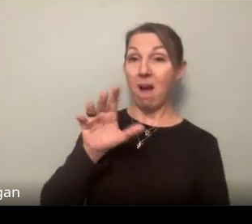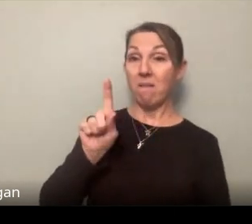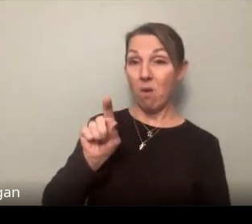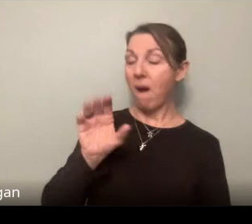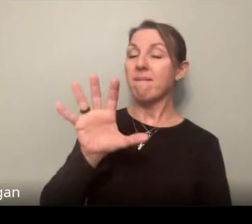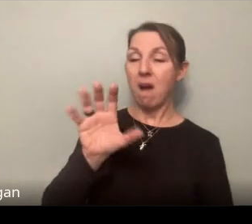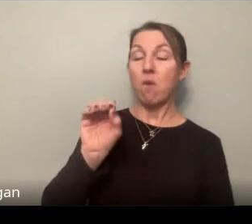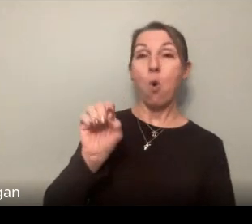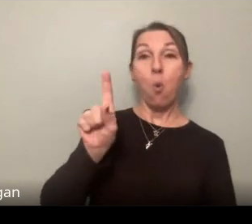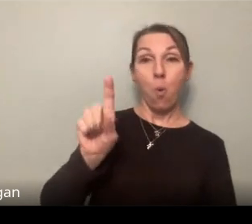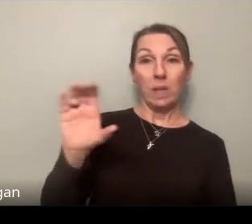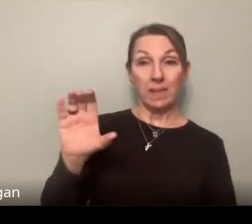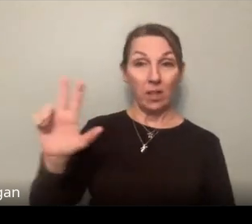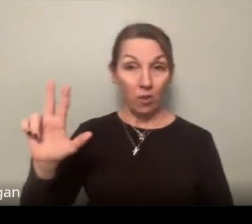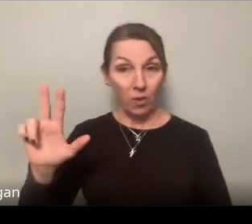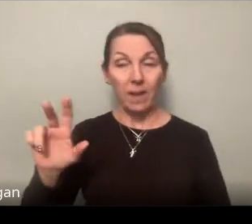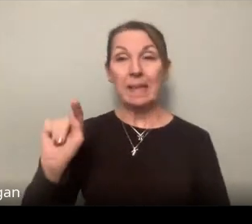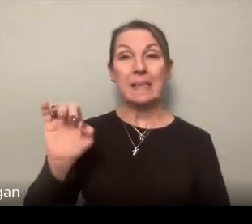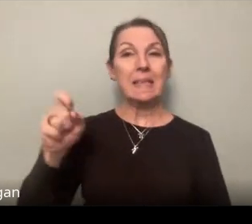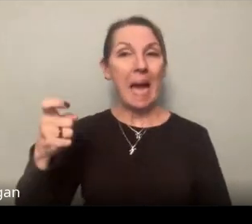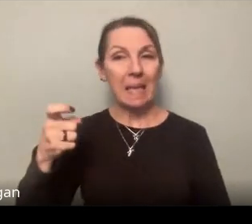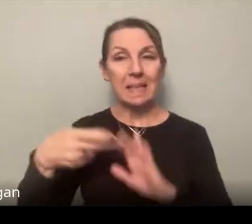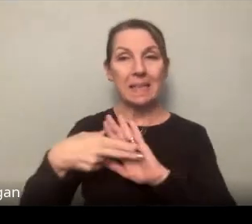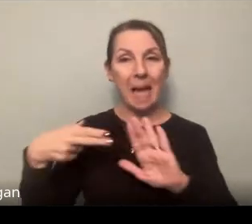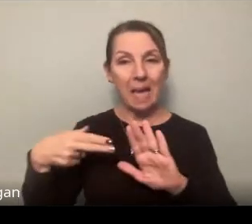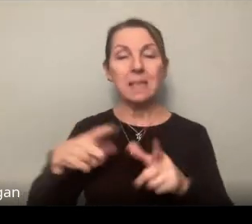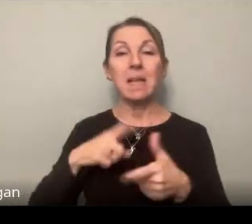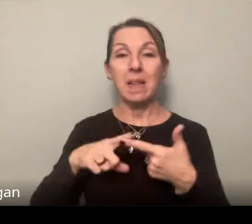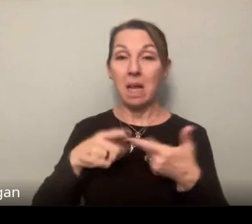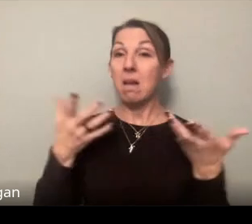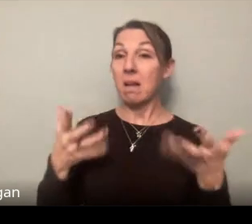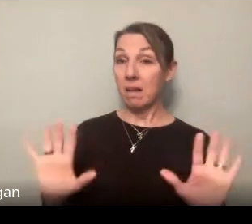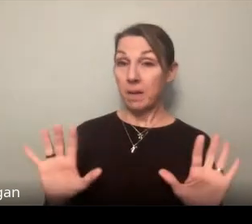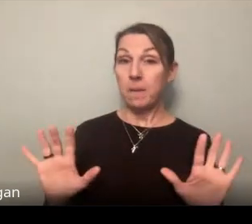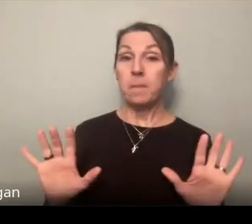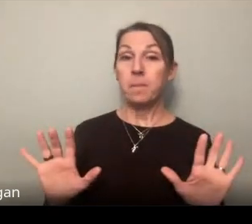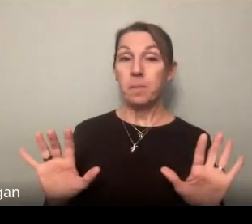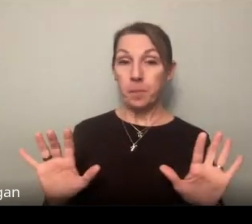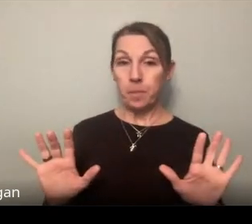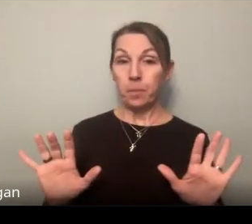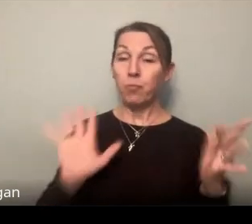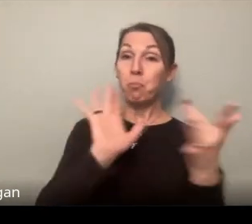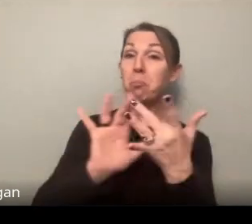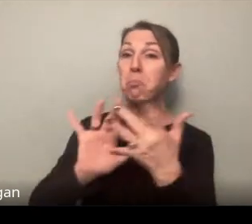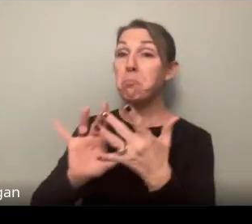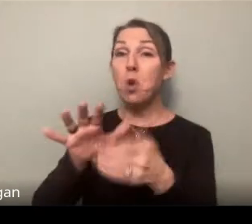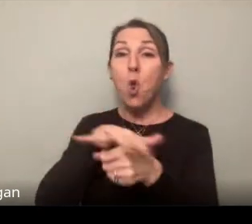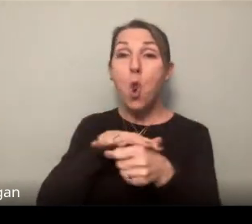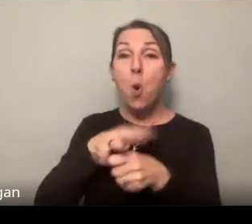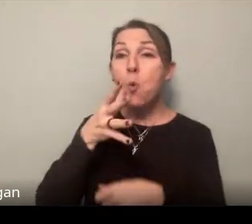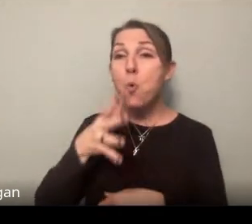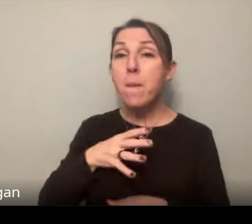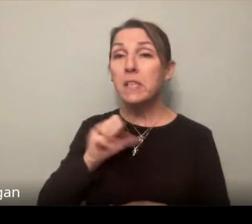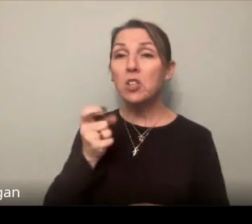501c3, our, tax status. And then after that, we would just reach out to local women's shelters and